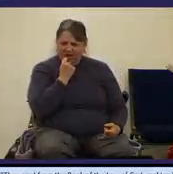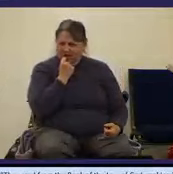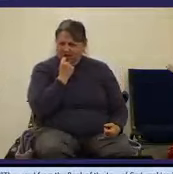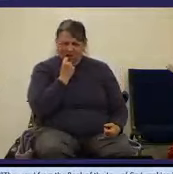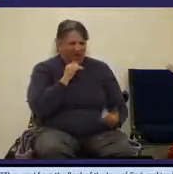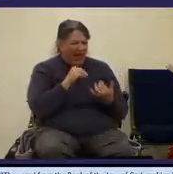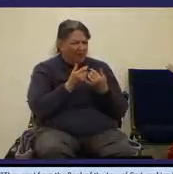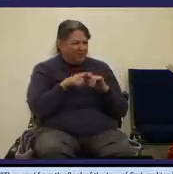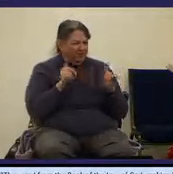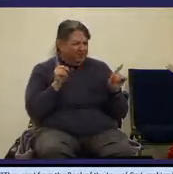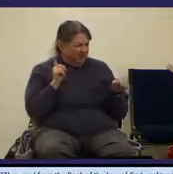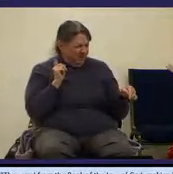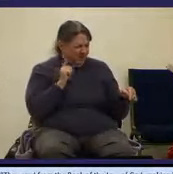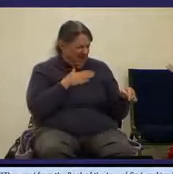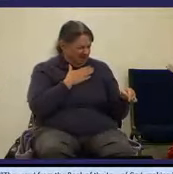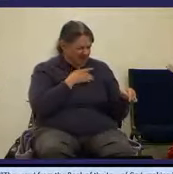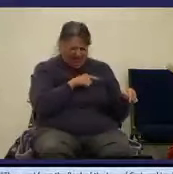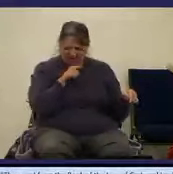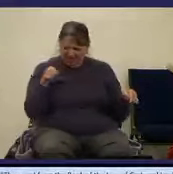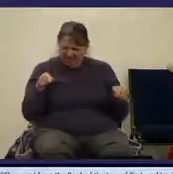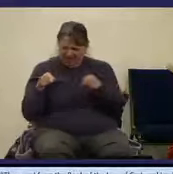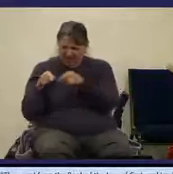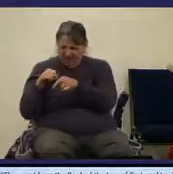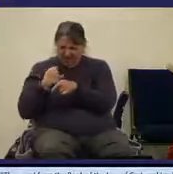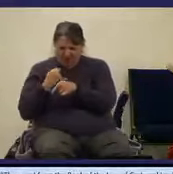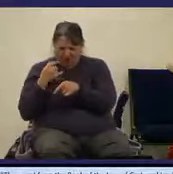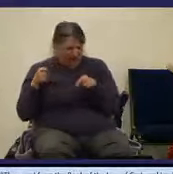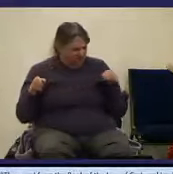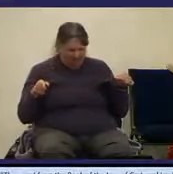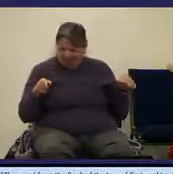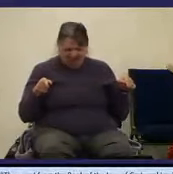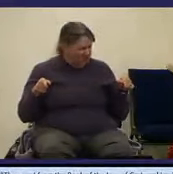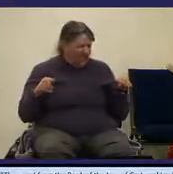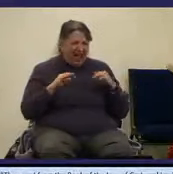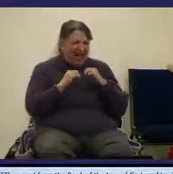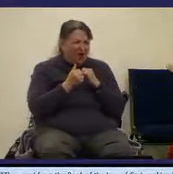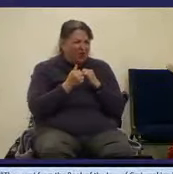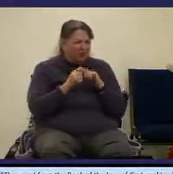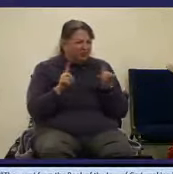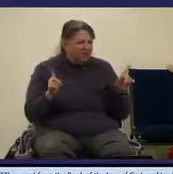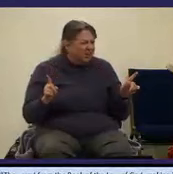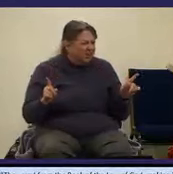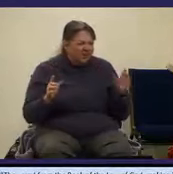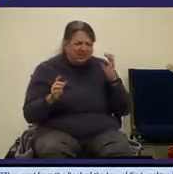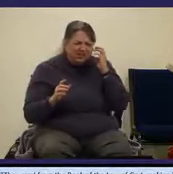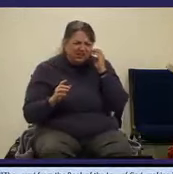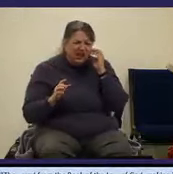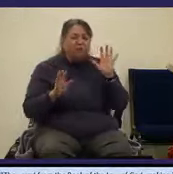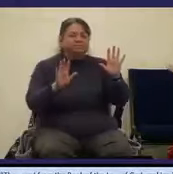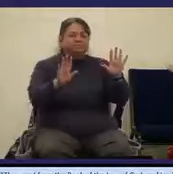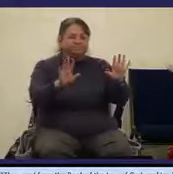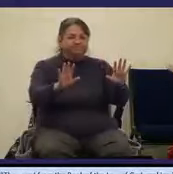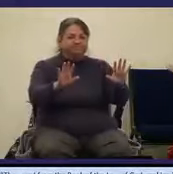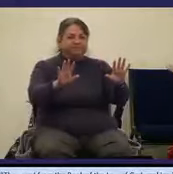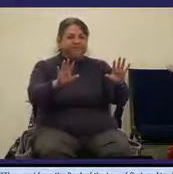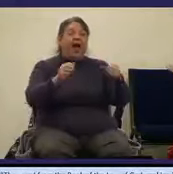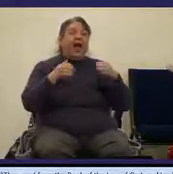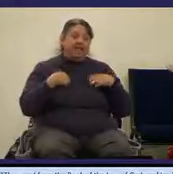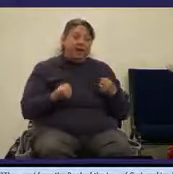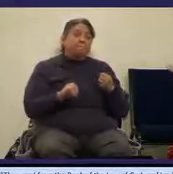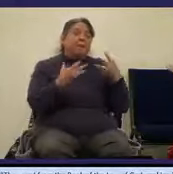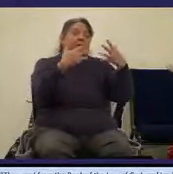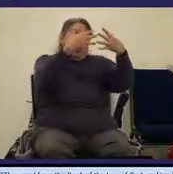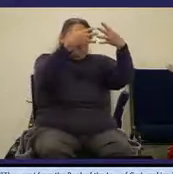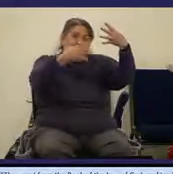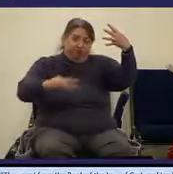regard to Jesus? There's so many more, but I want to give you four that stand out to me a lot today. There's so many more when